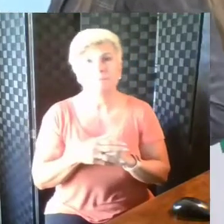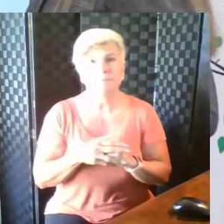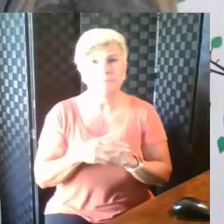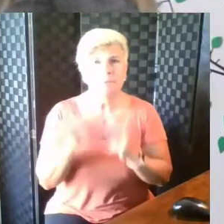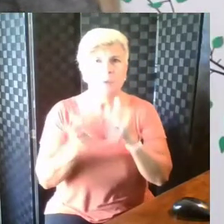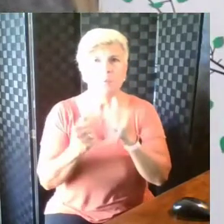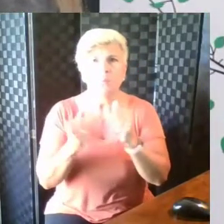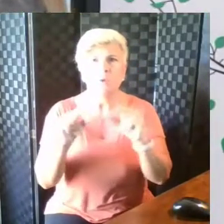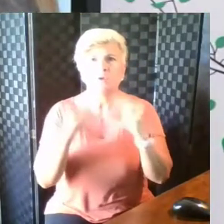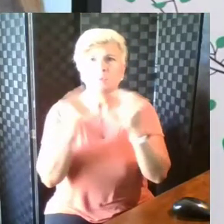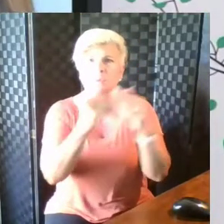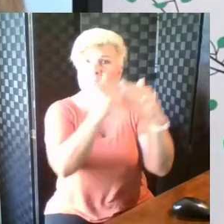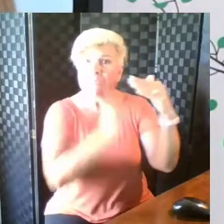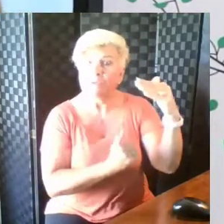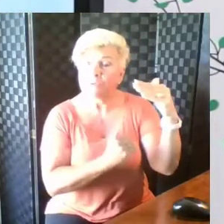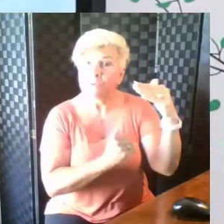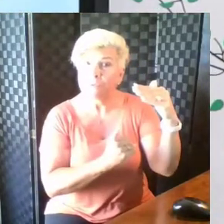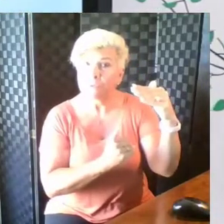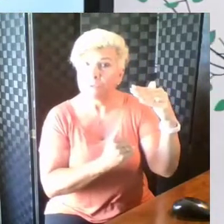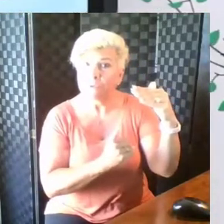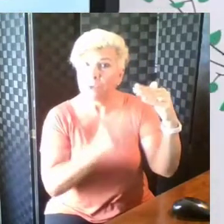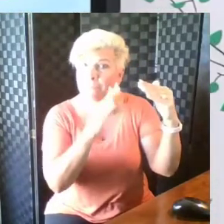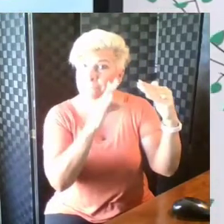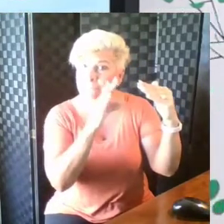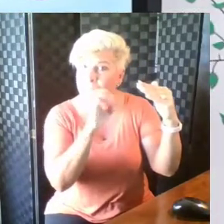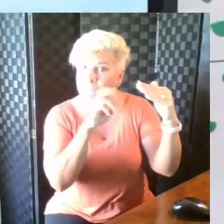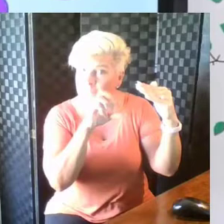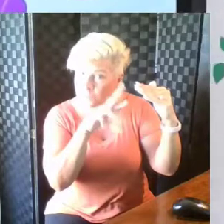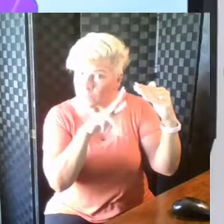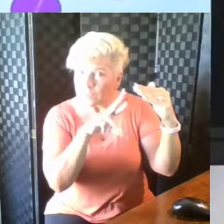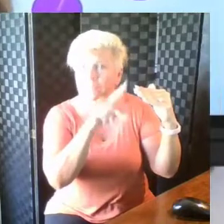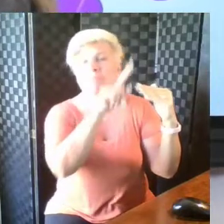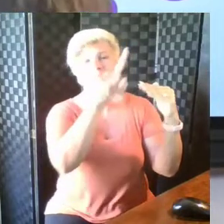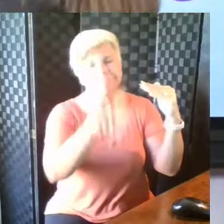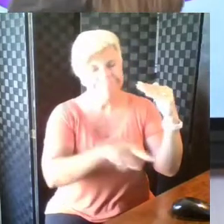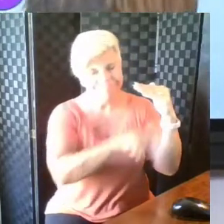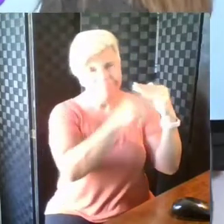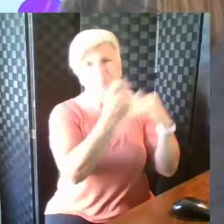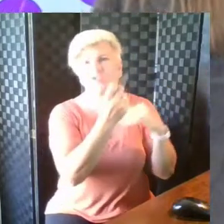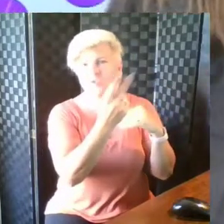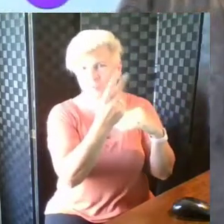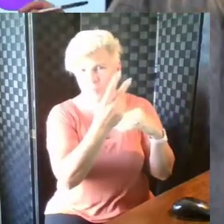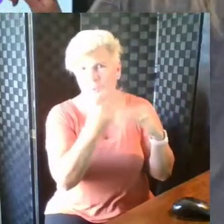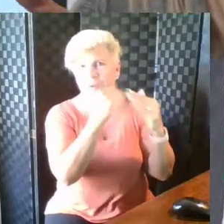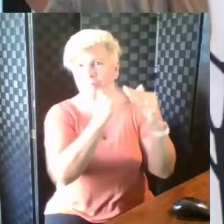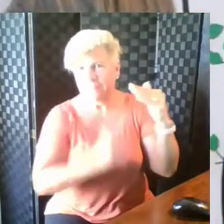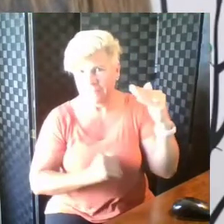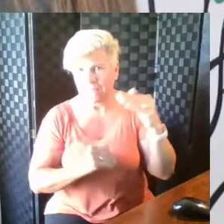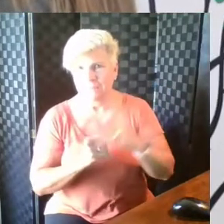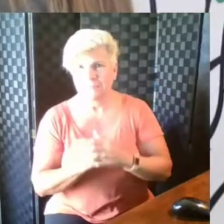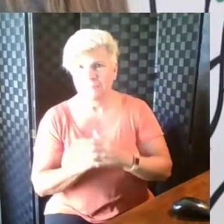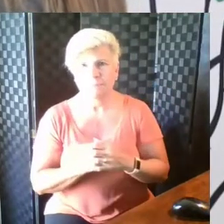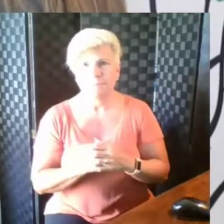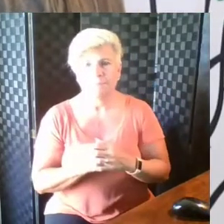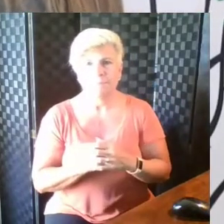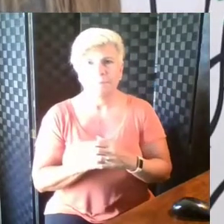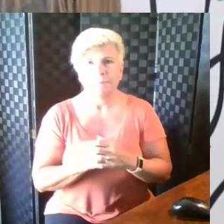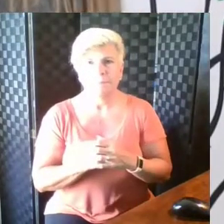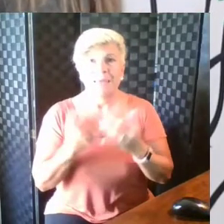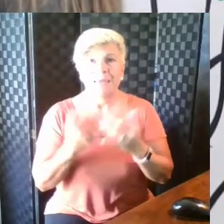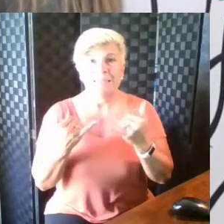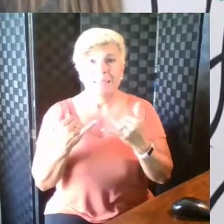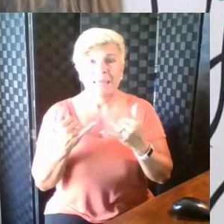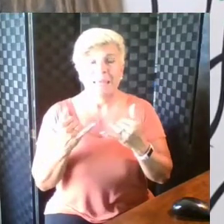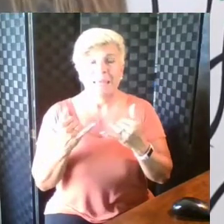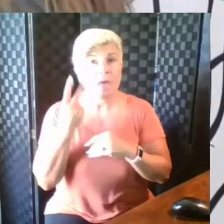group has less or fewer? That would be our group with 12. Now let's pop these counters into an arrangement that's easier